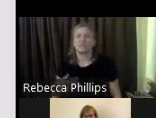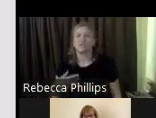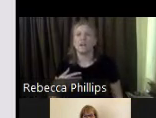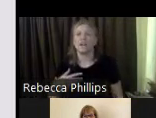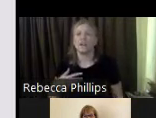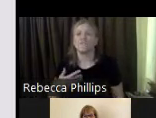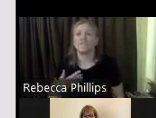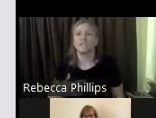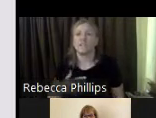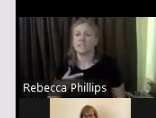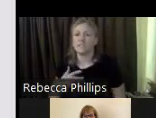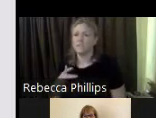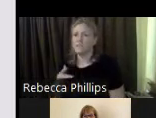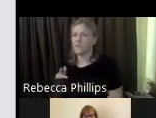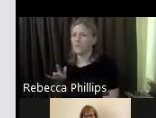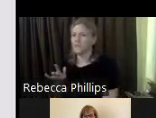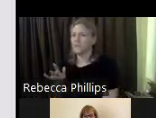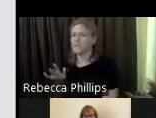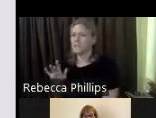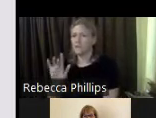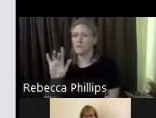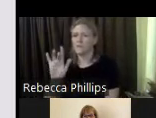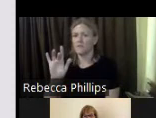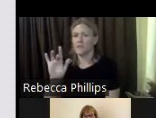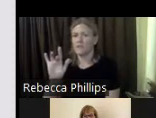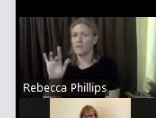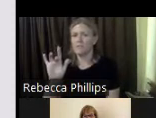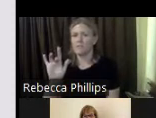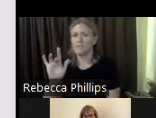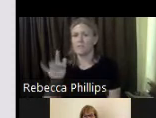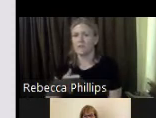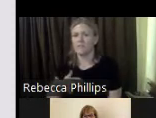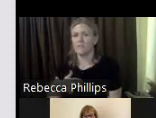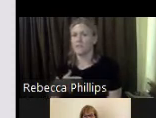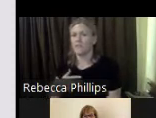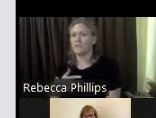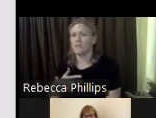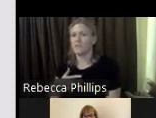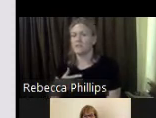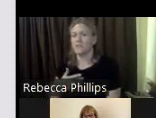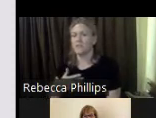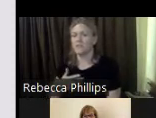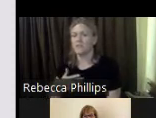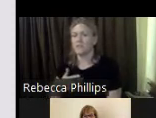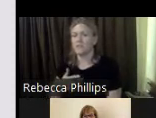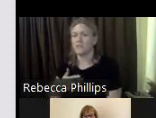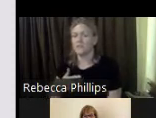So these are our feelings. So feelings is our middle finger, represents a lot of our feelings.